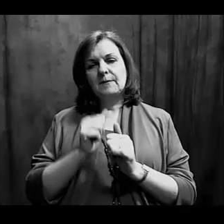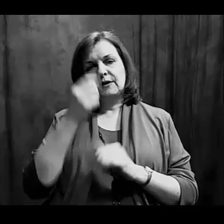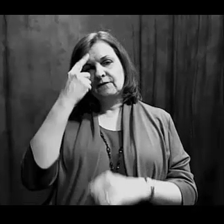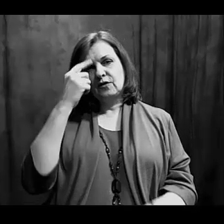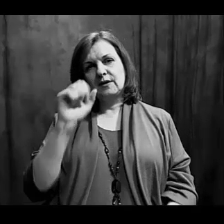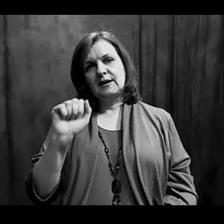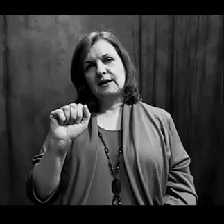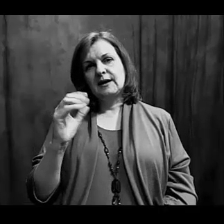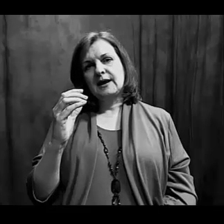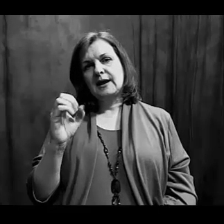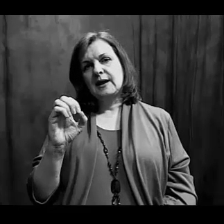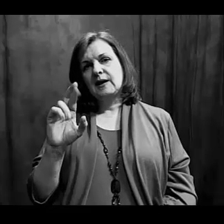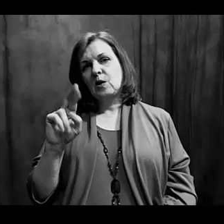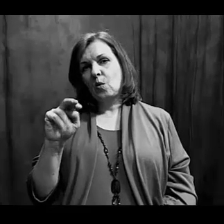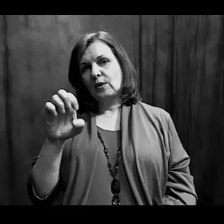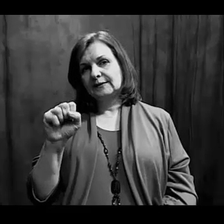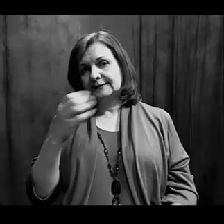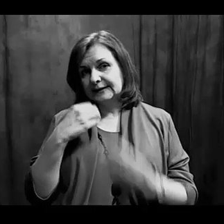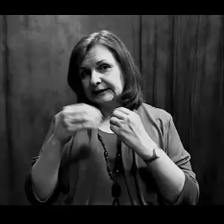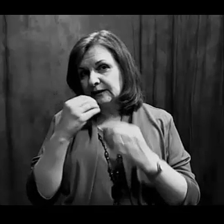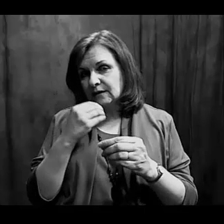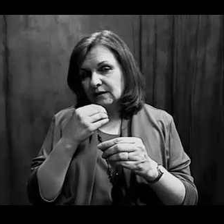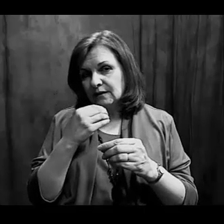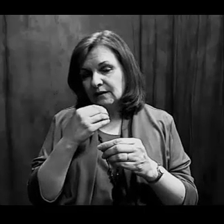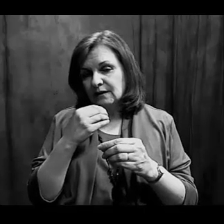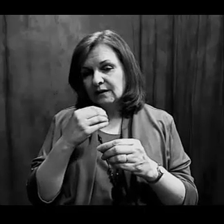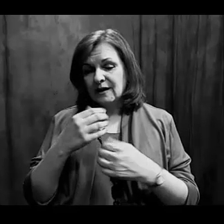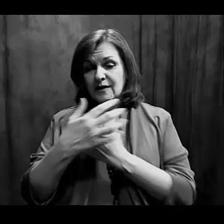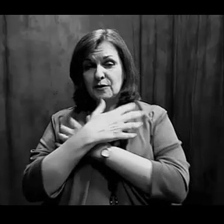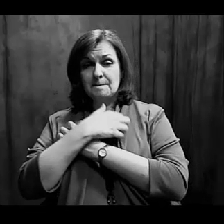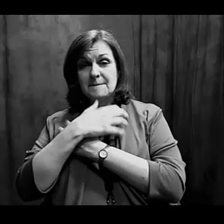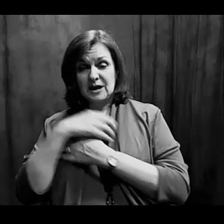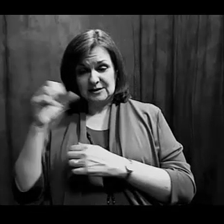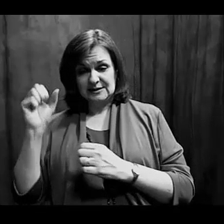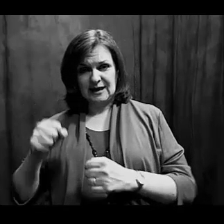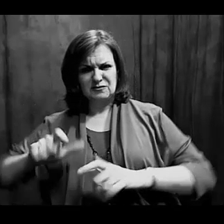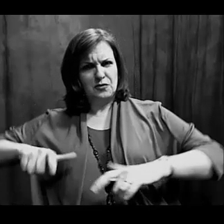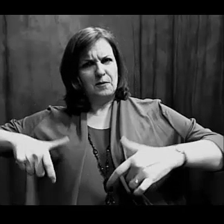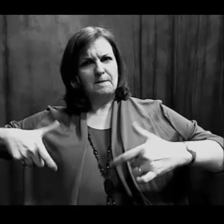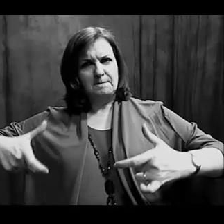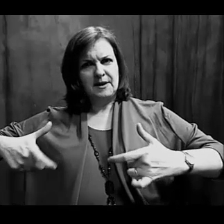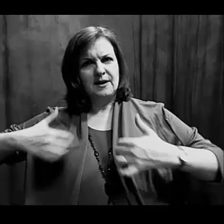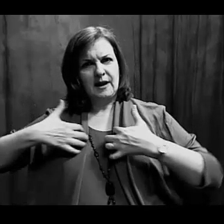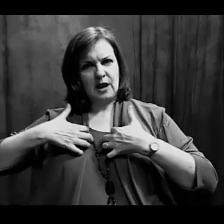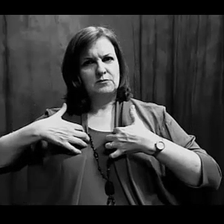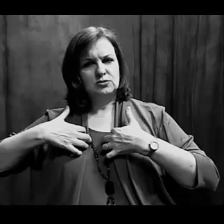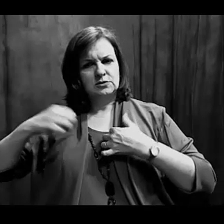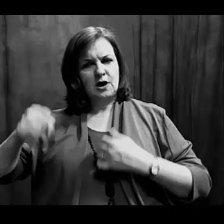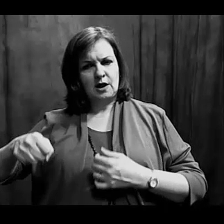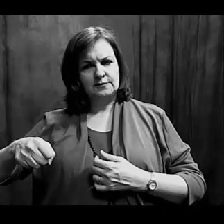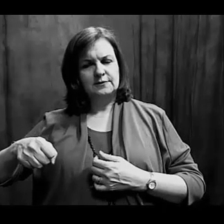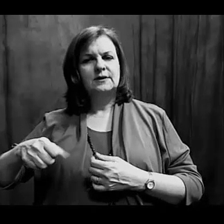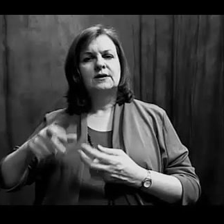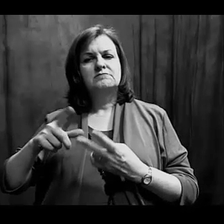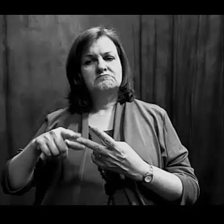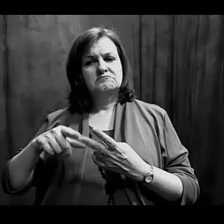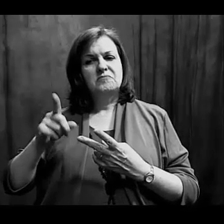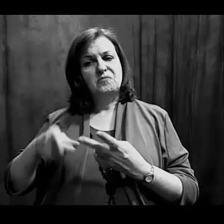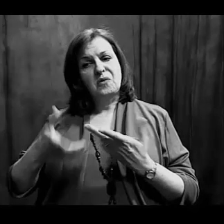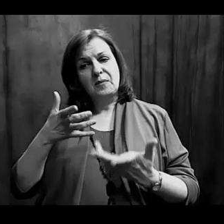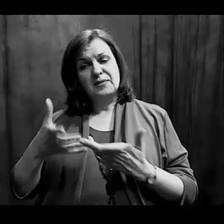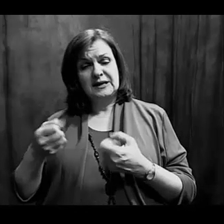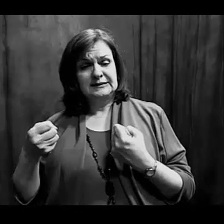for acorns, squirrels and black bears competing for acorns, the black bears, yes,